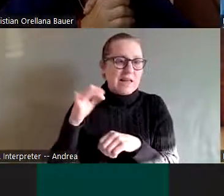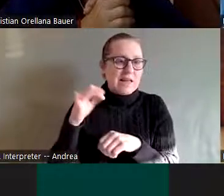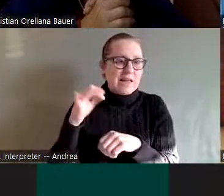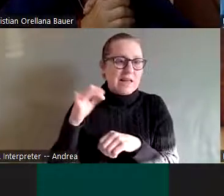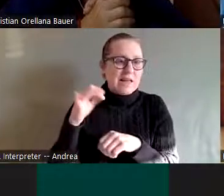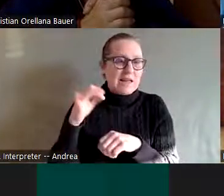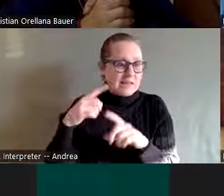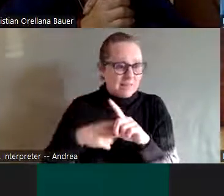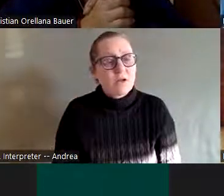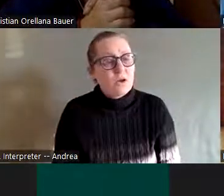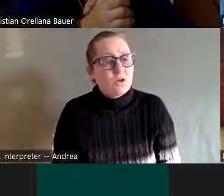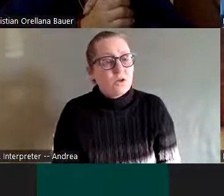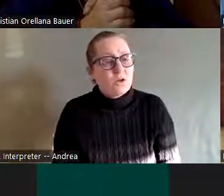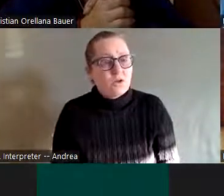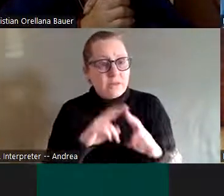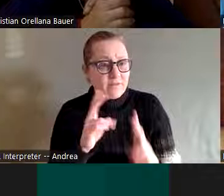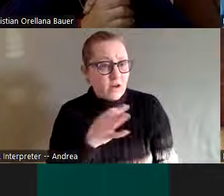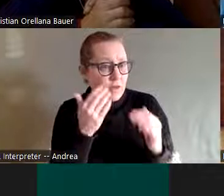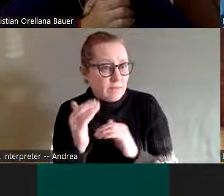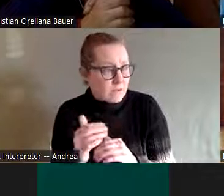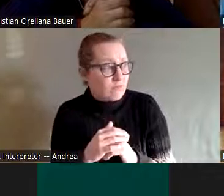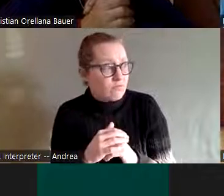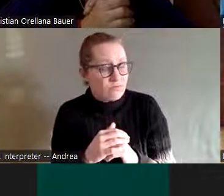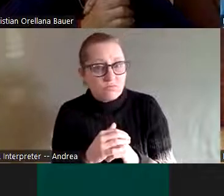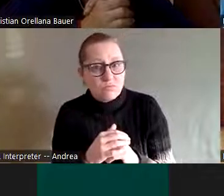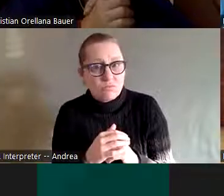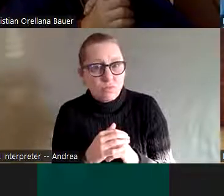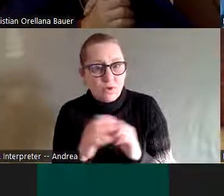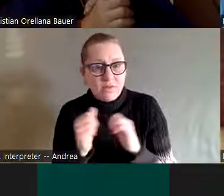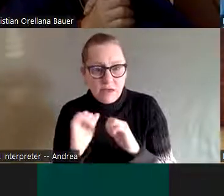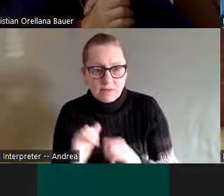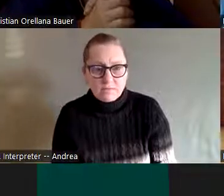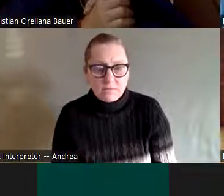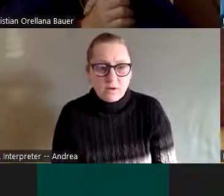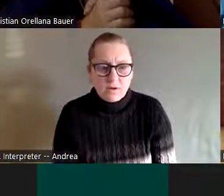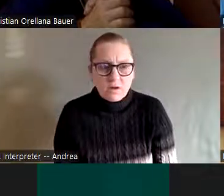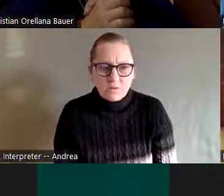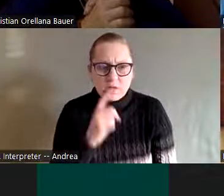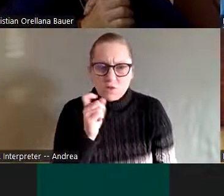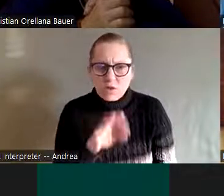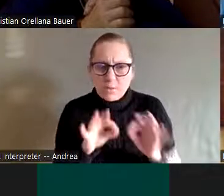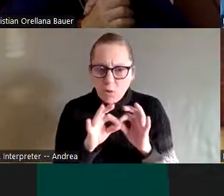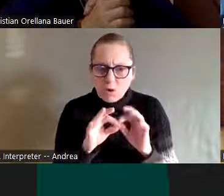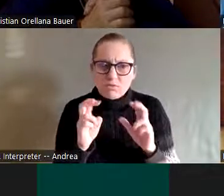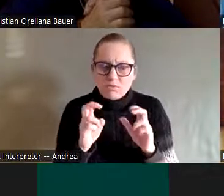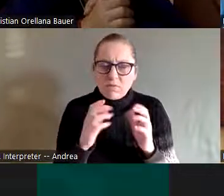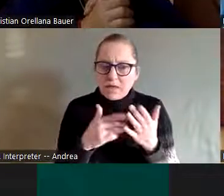I'm just very curious as to the limitations that I have with that, because it's a vital vehicle for me to work